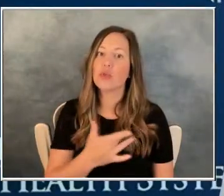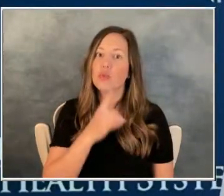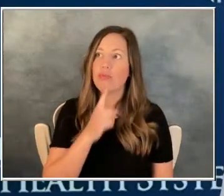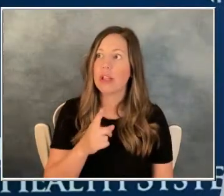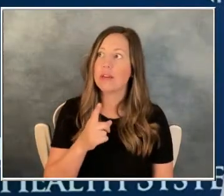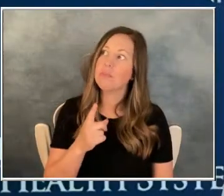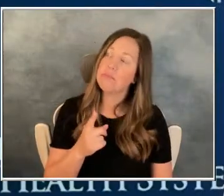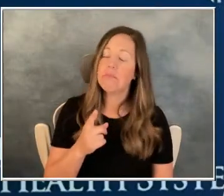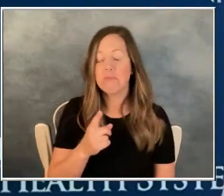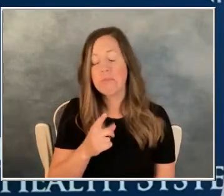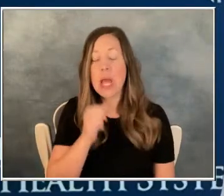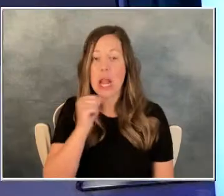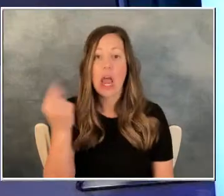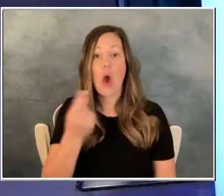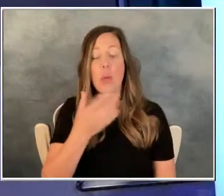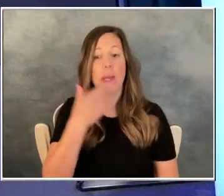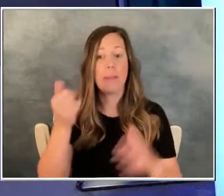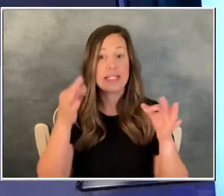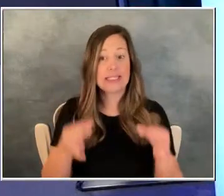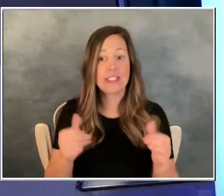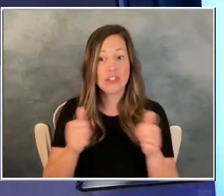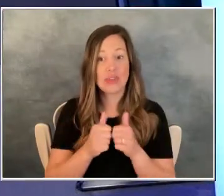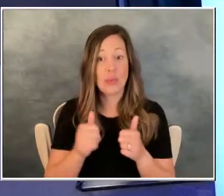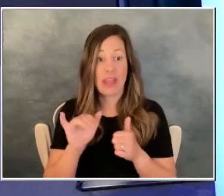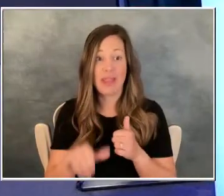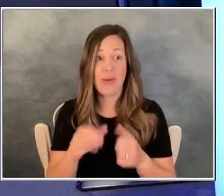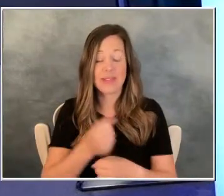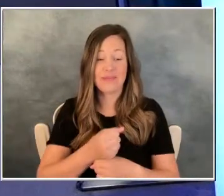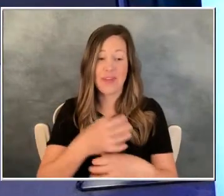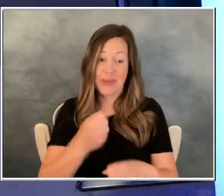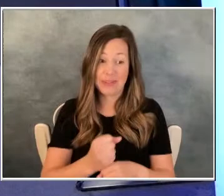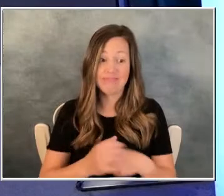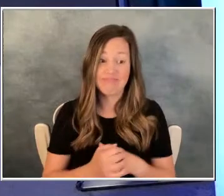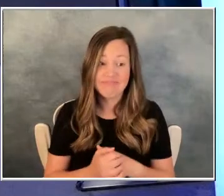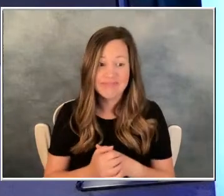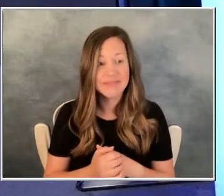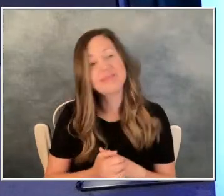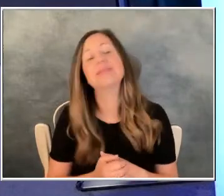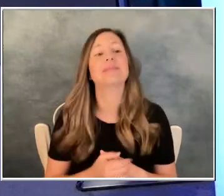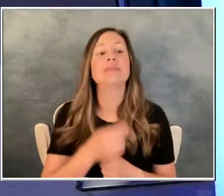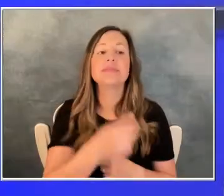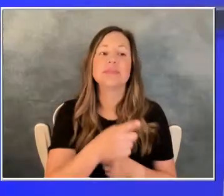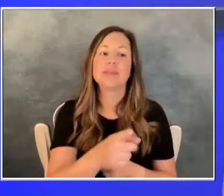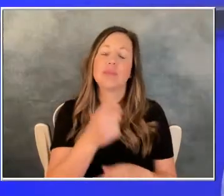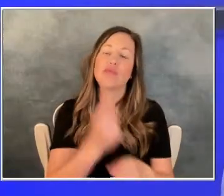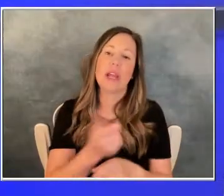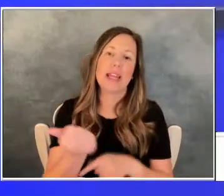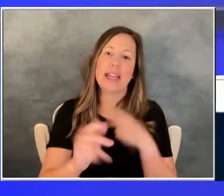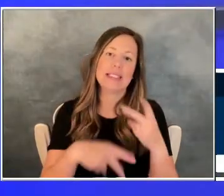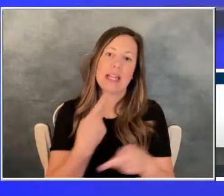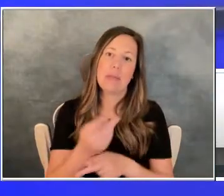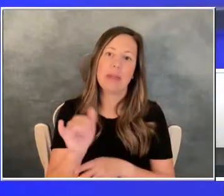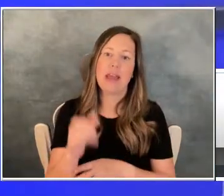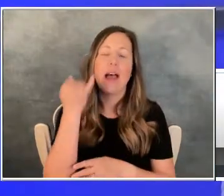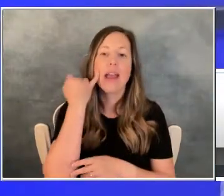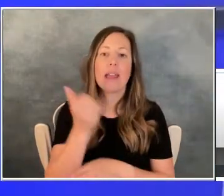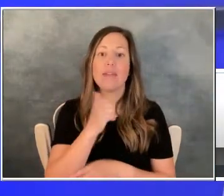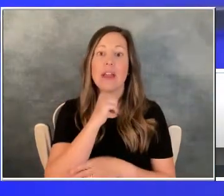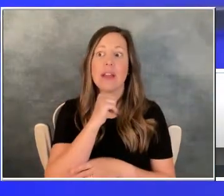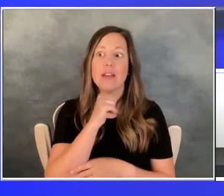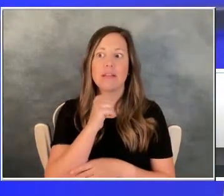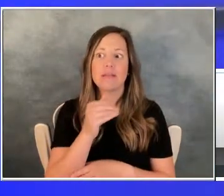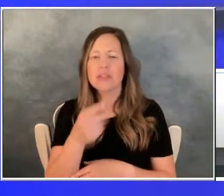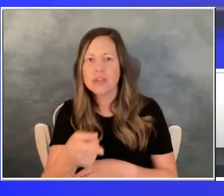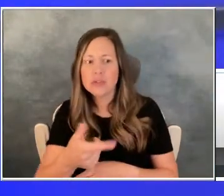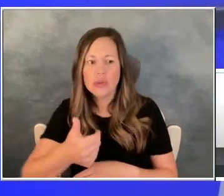their fireworks. So. And Dr. Bhavsar, what about you? Yeah, any type of fireworks, if it doesn't go off, you try to